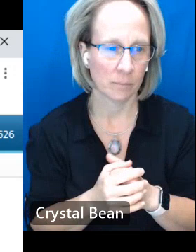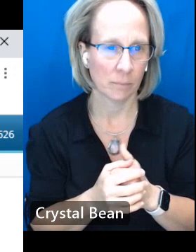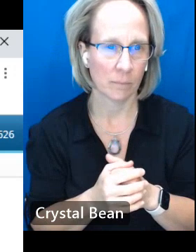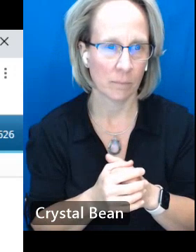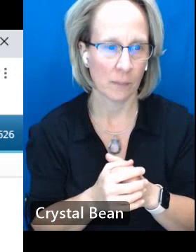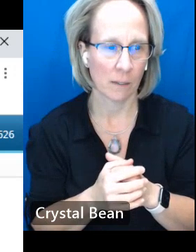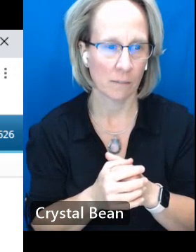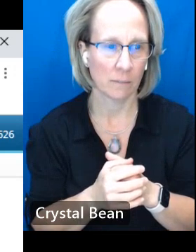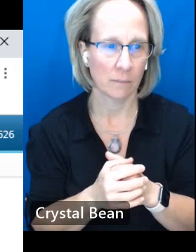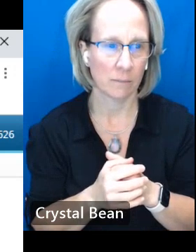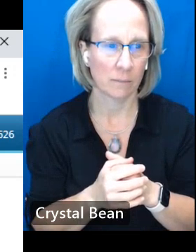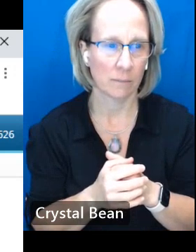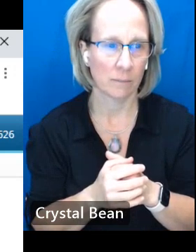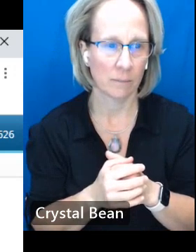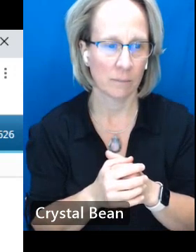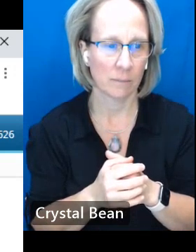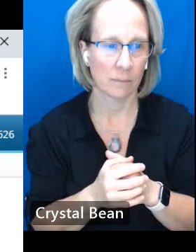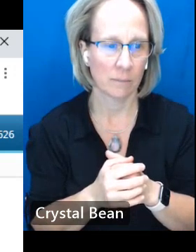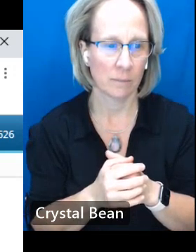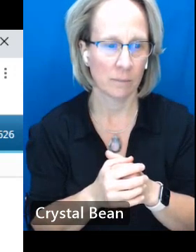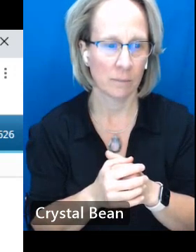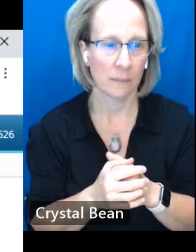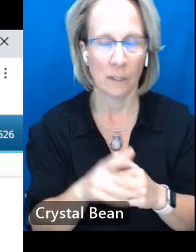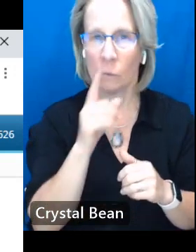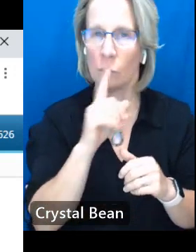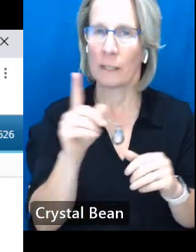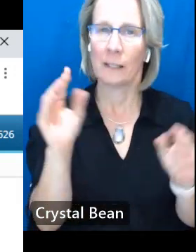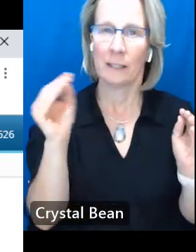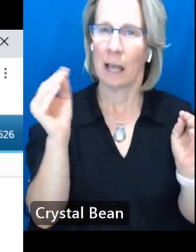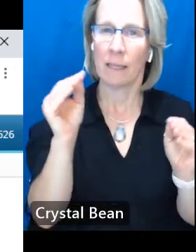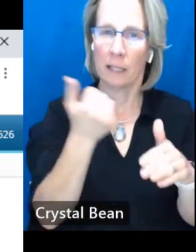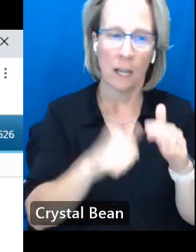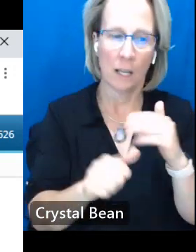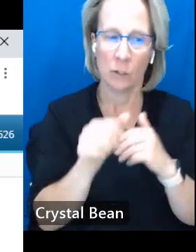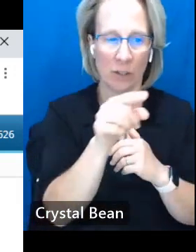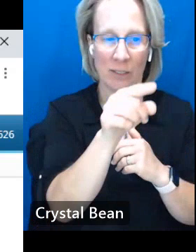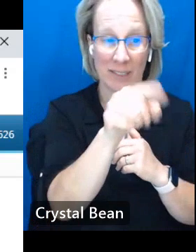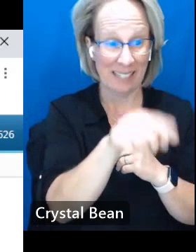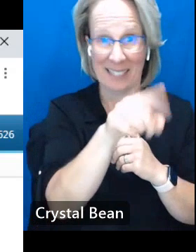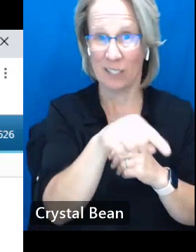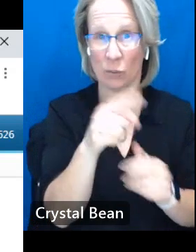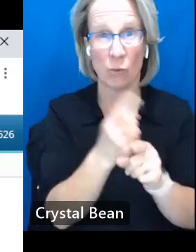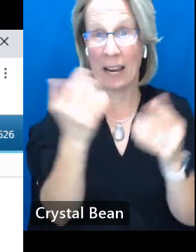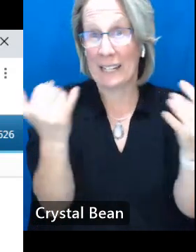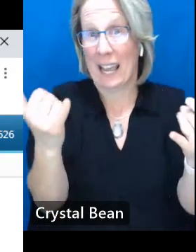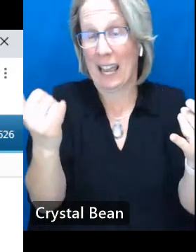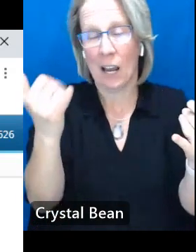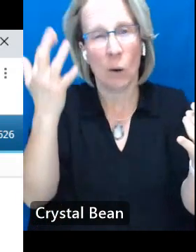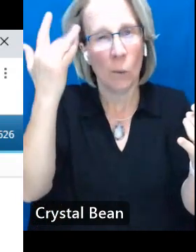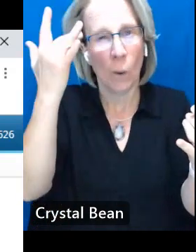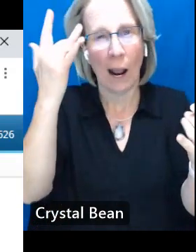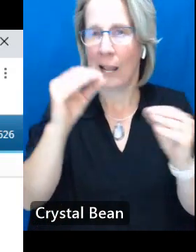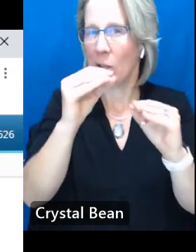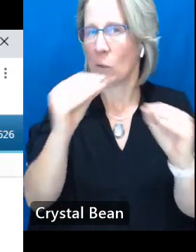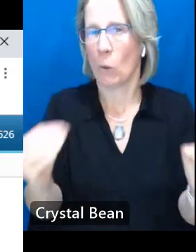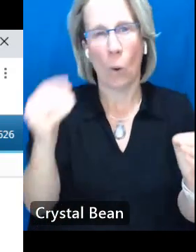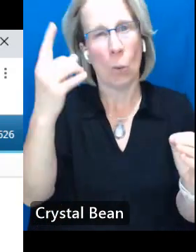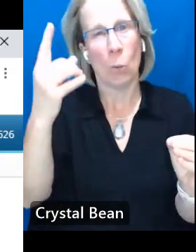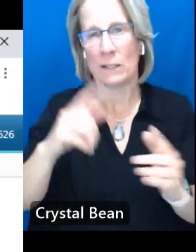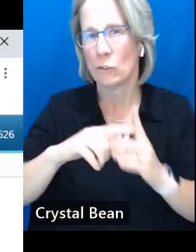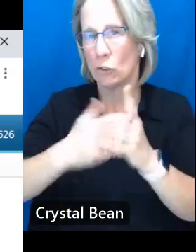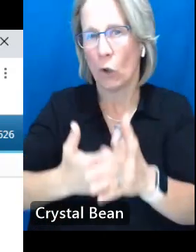So there's not really going to be anything under these right now because nobody has started creating their base budget request yet.